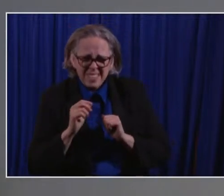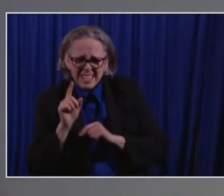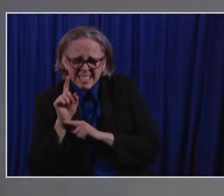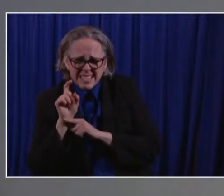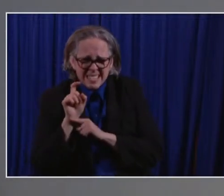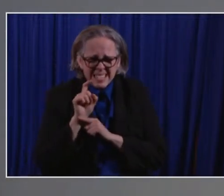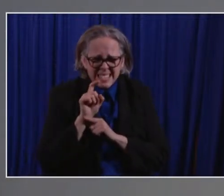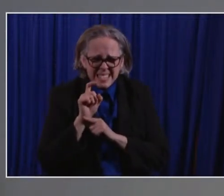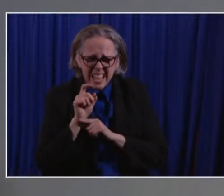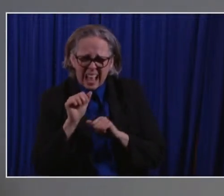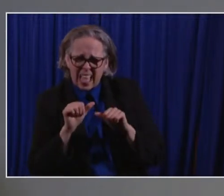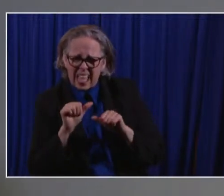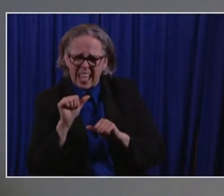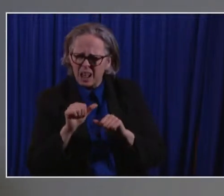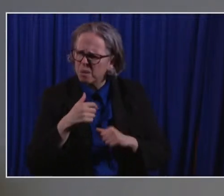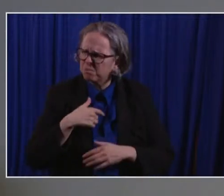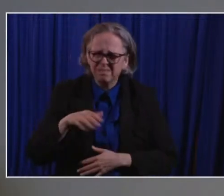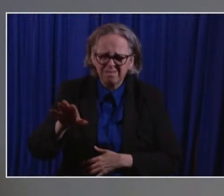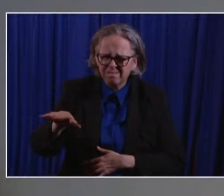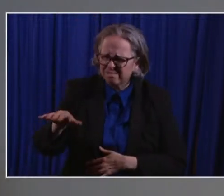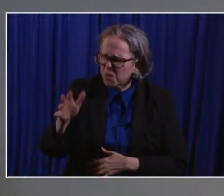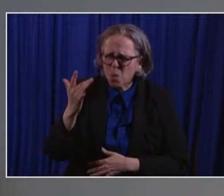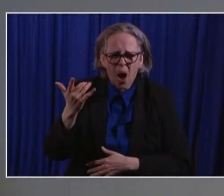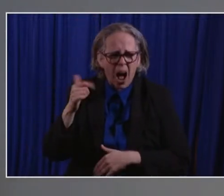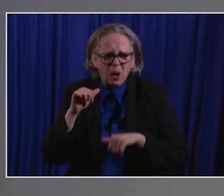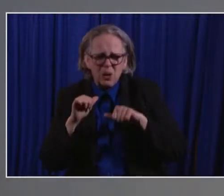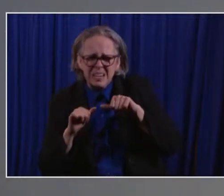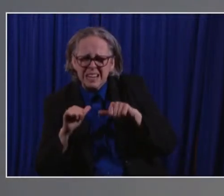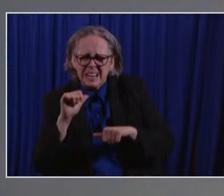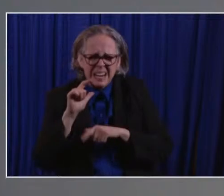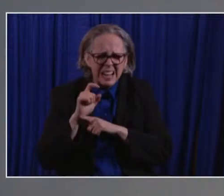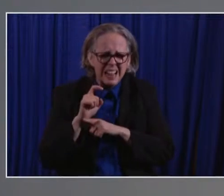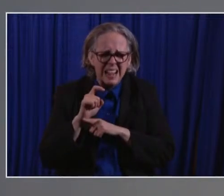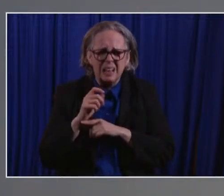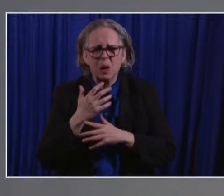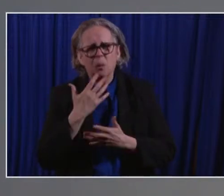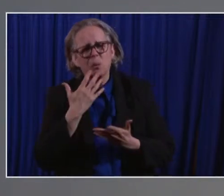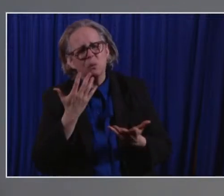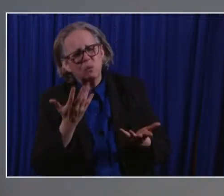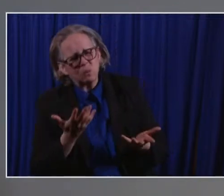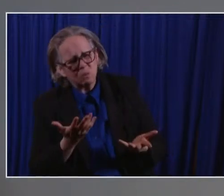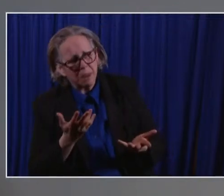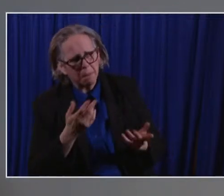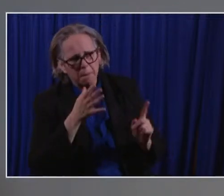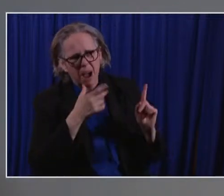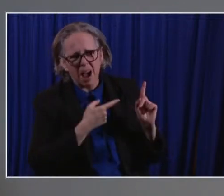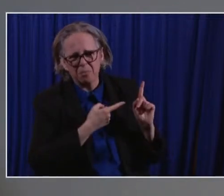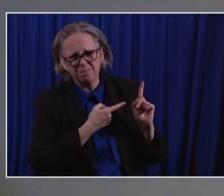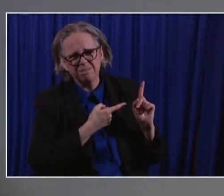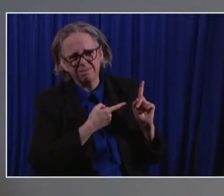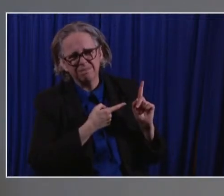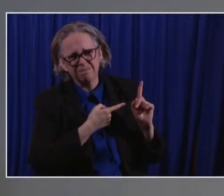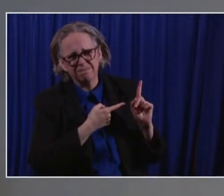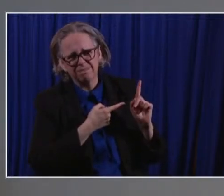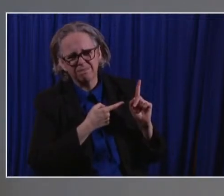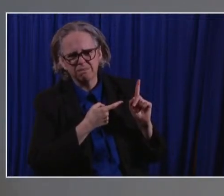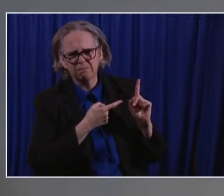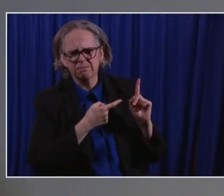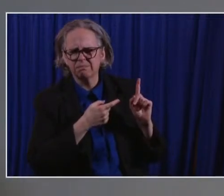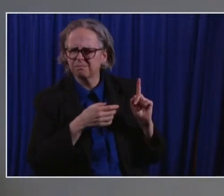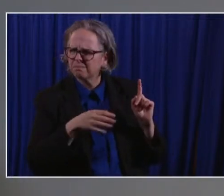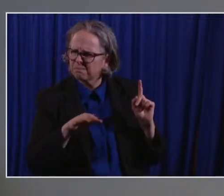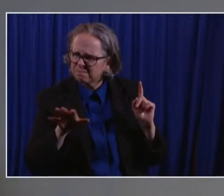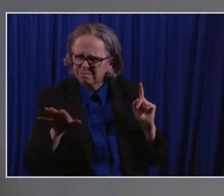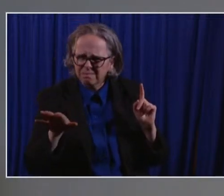asked him, why did you come? And he said, I'm doing it for my mother. And that's a big reason why I chose to